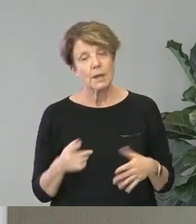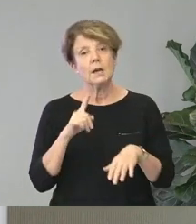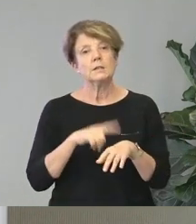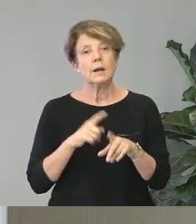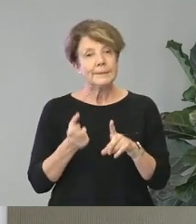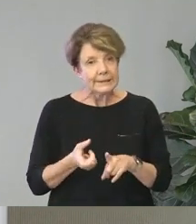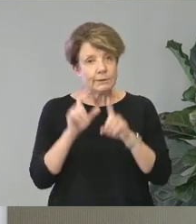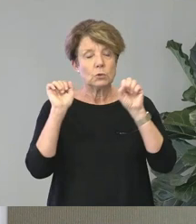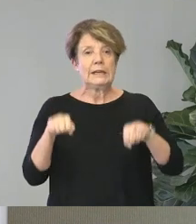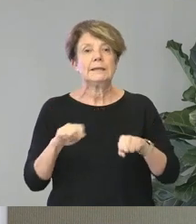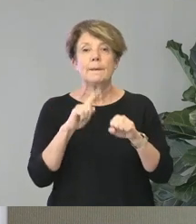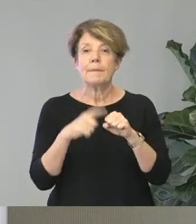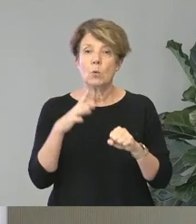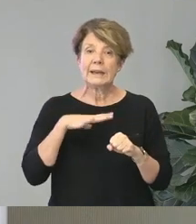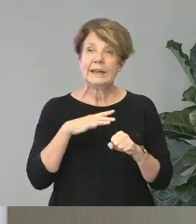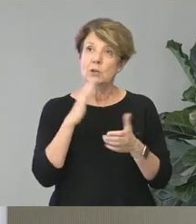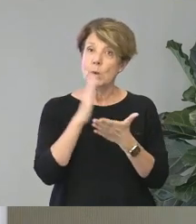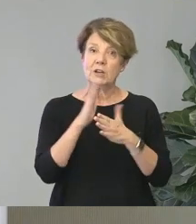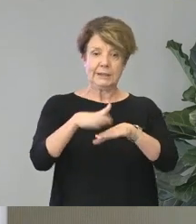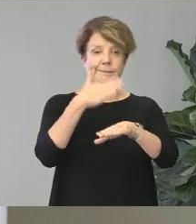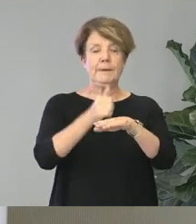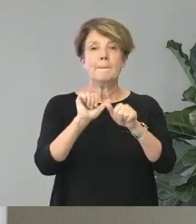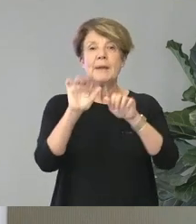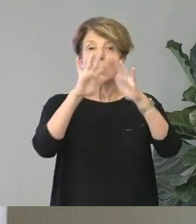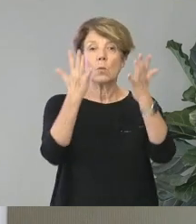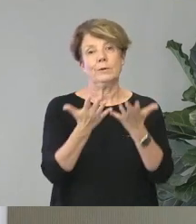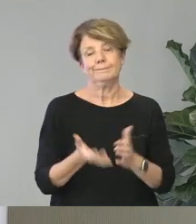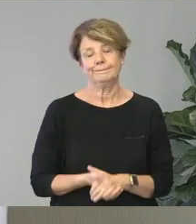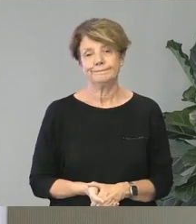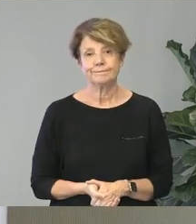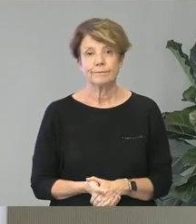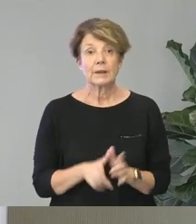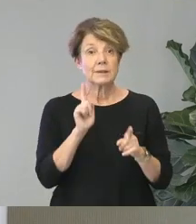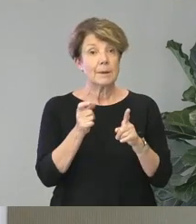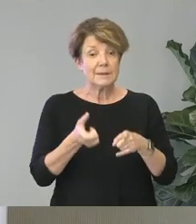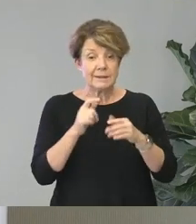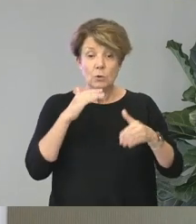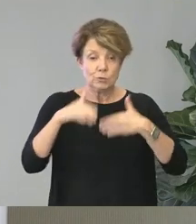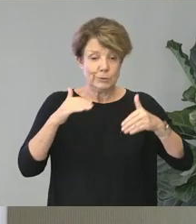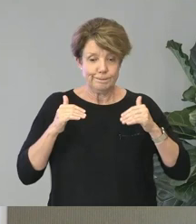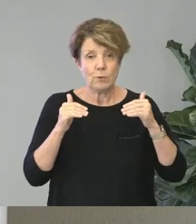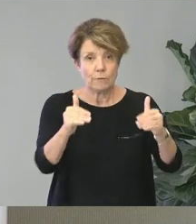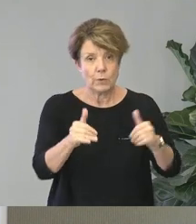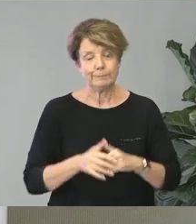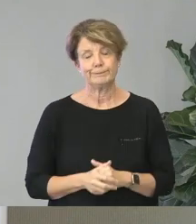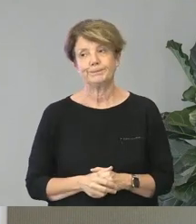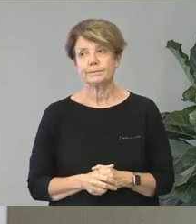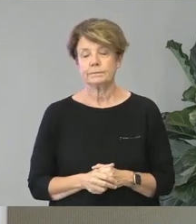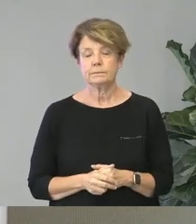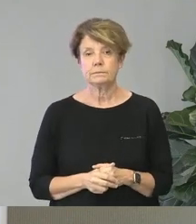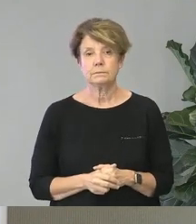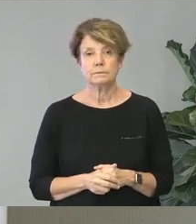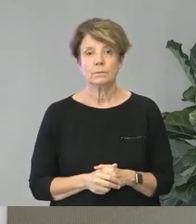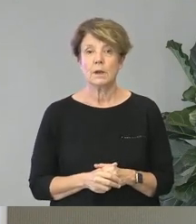we need to create a better world. And sometimes it's difficult moving forward and doing that. And we should